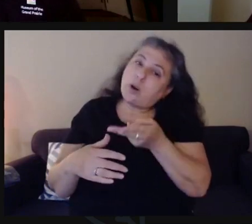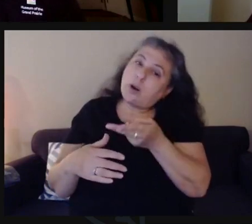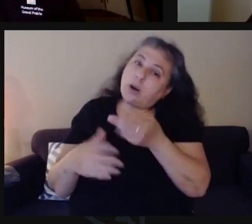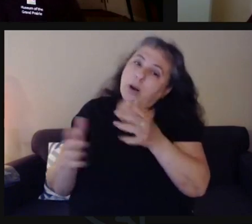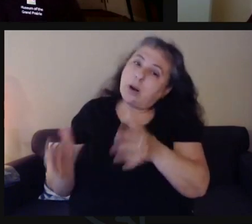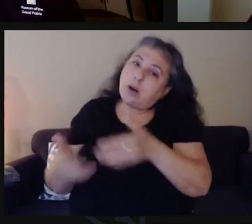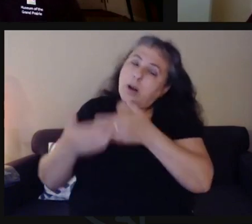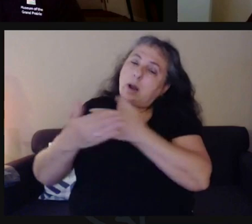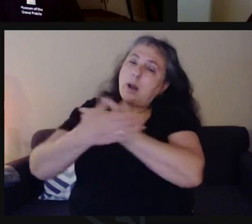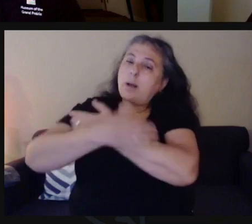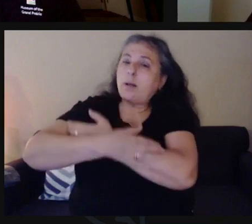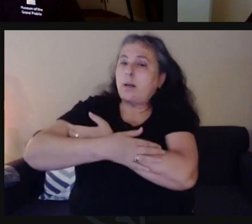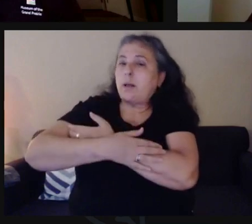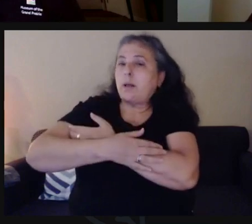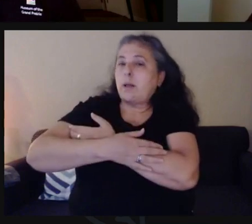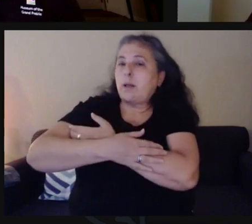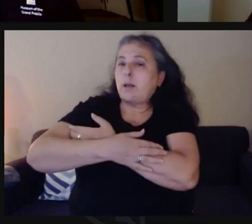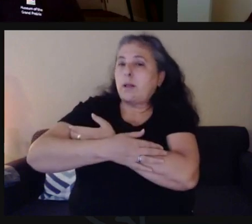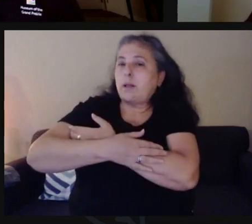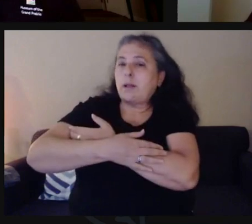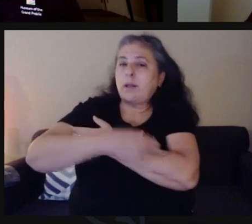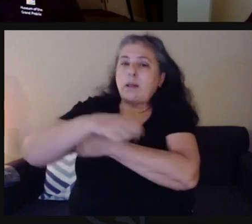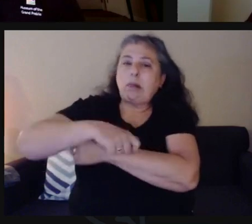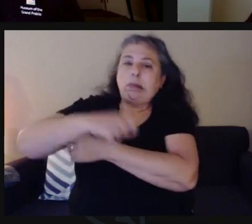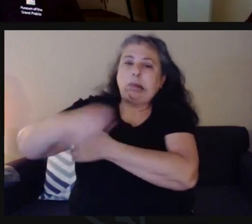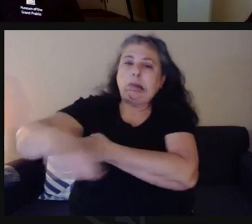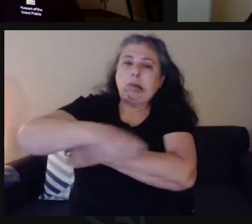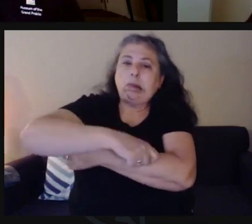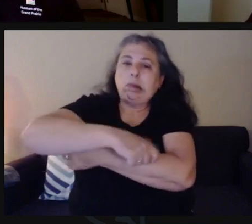a blanket, took all the little